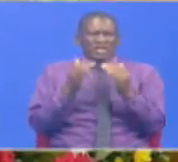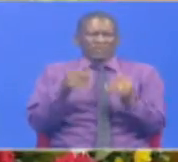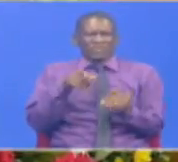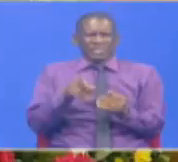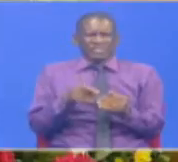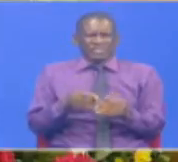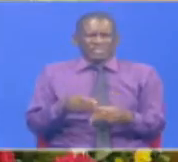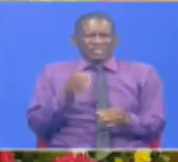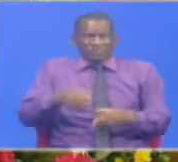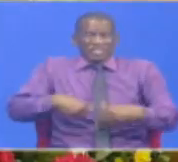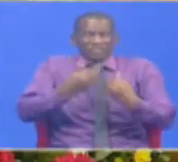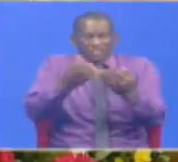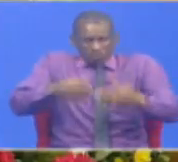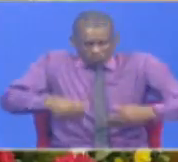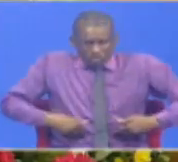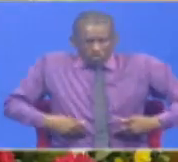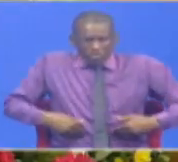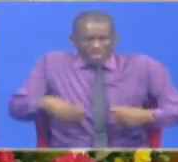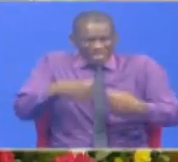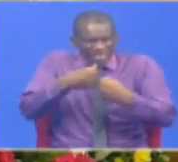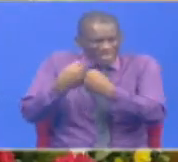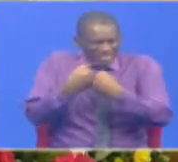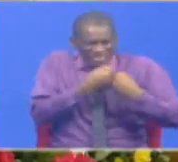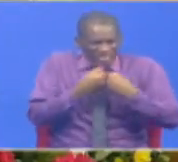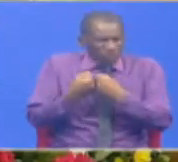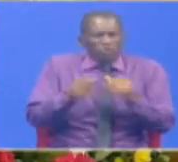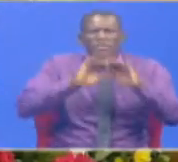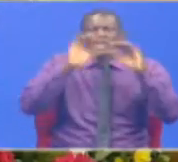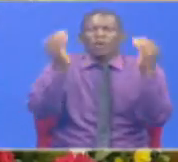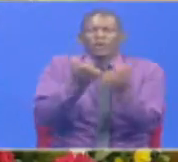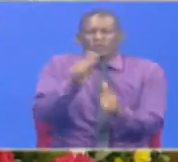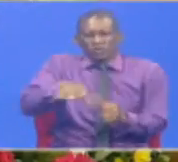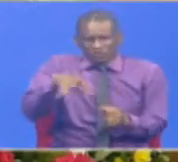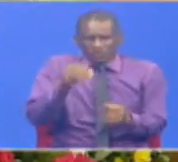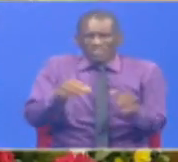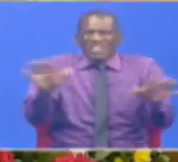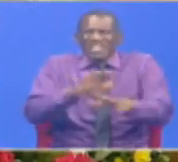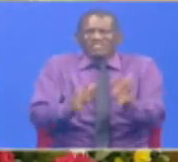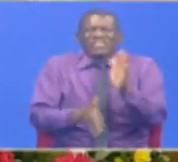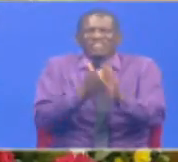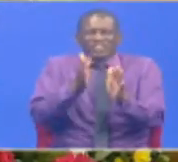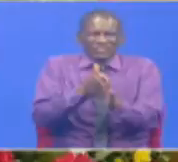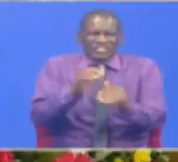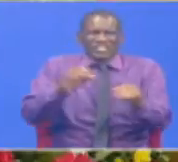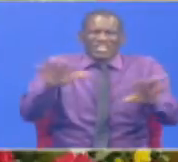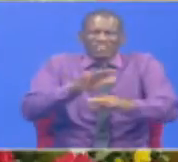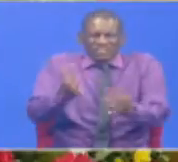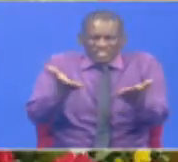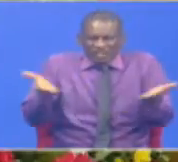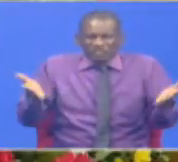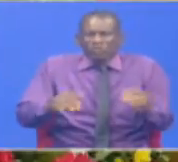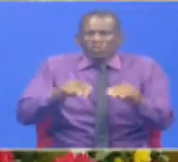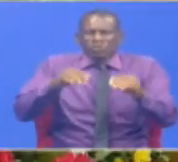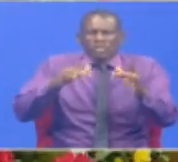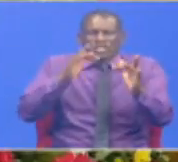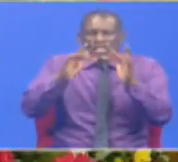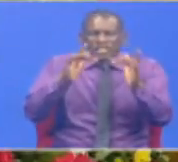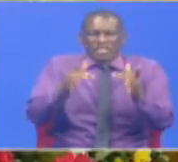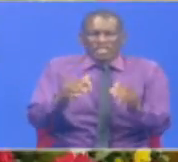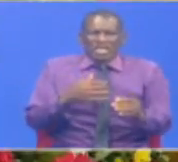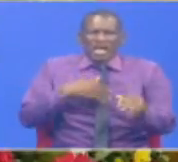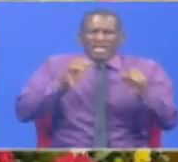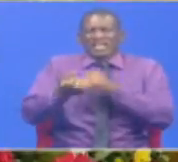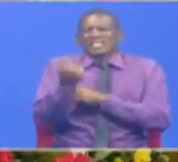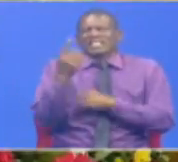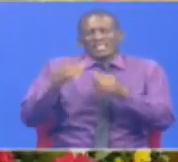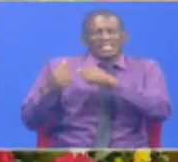youth. They are grappling with the world that they found, and everything is fast, everything is available online. I can understand the challenges they're